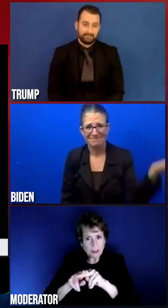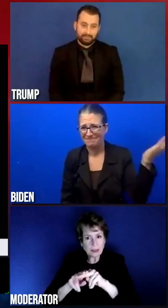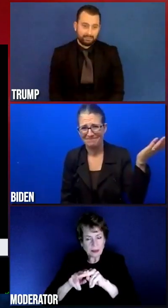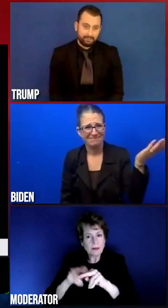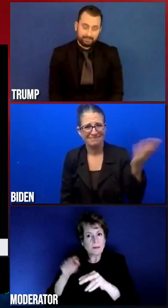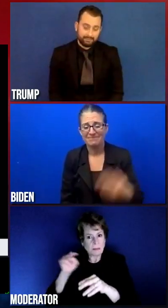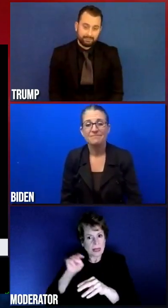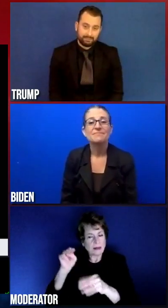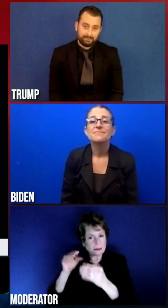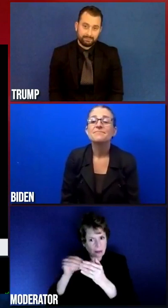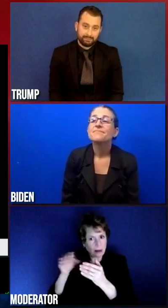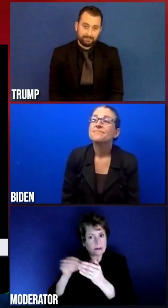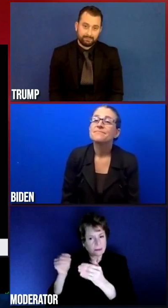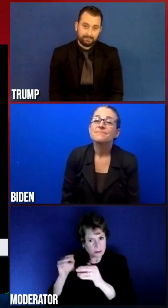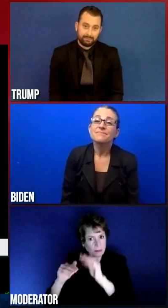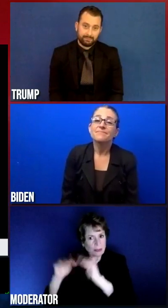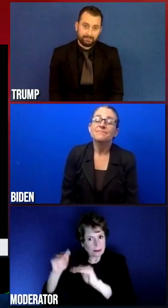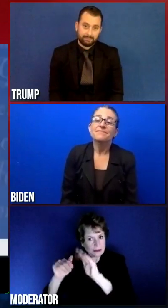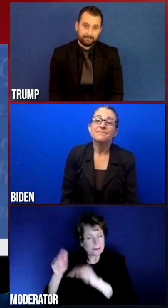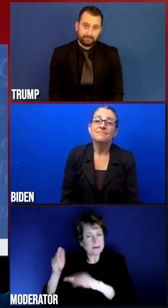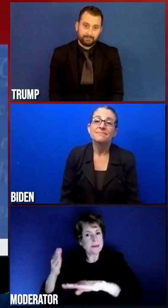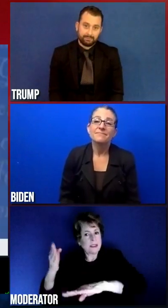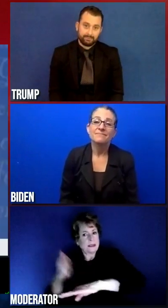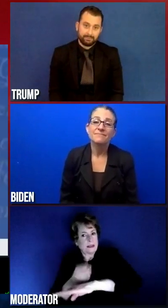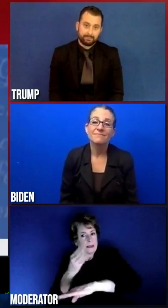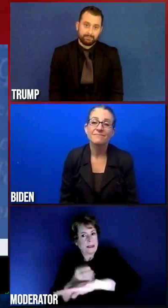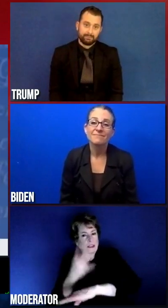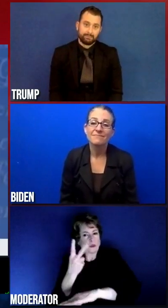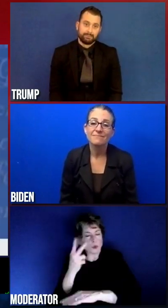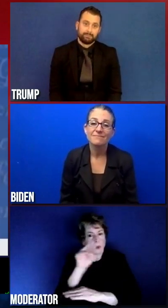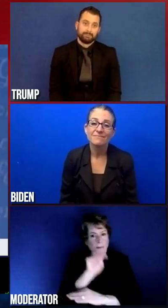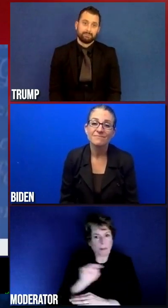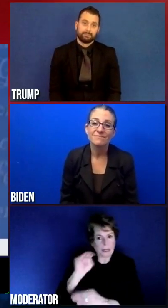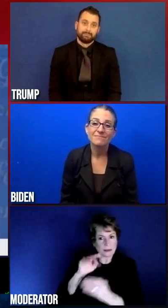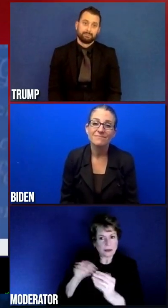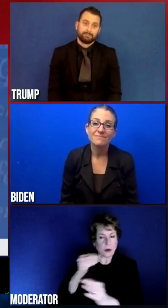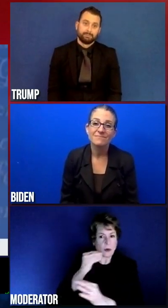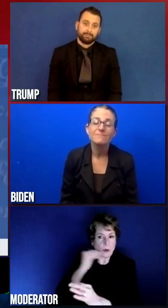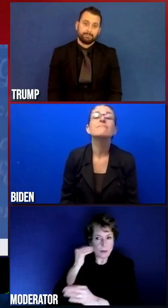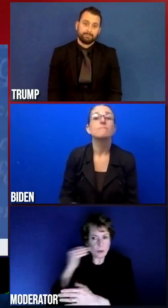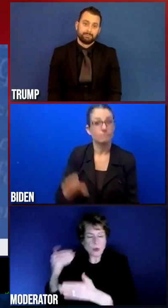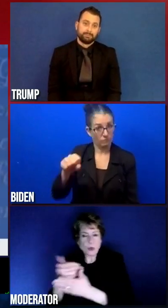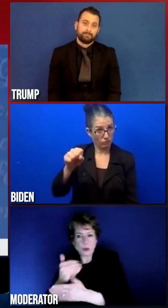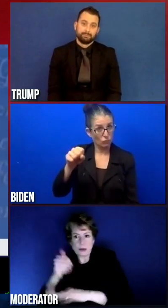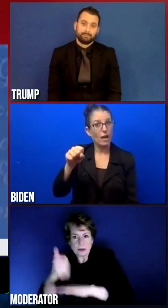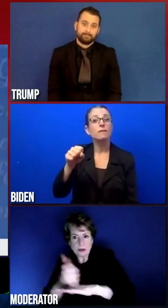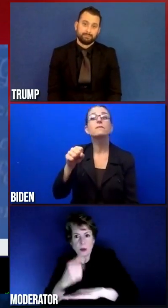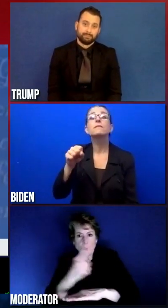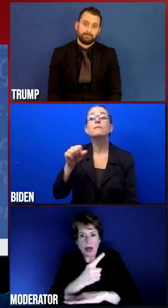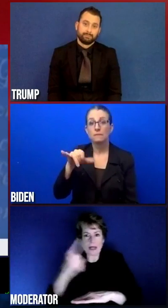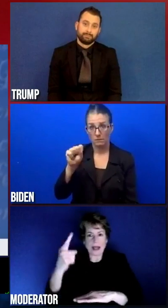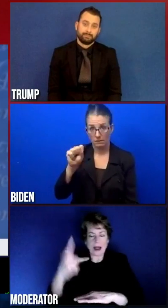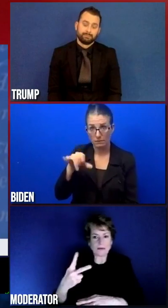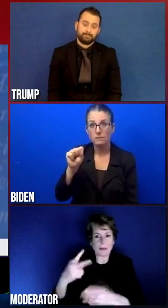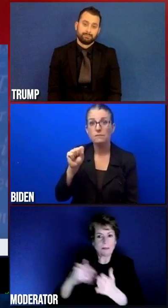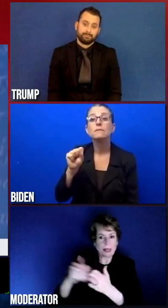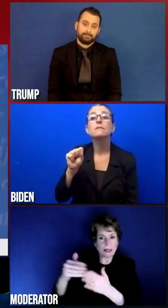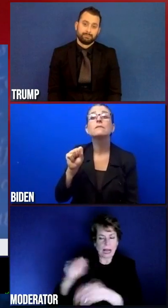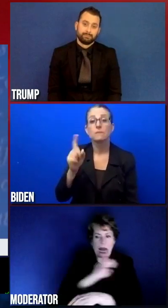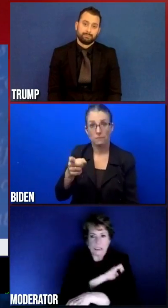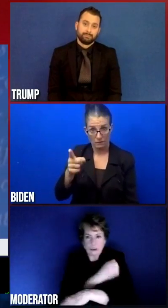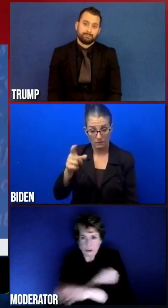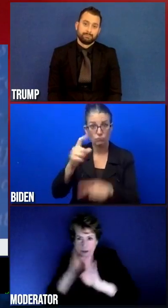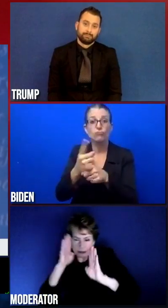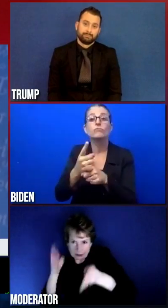homes over 4 years, building 1.5 million energy-efficient homes. So the question becomes,